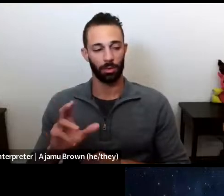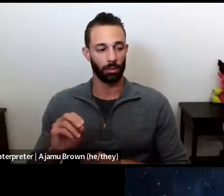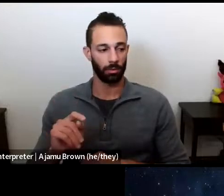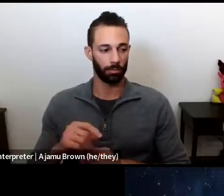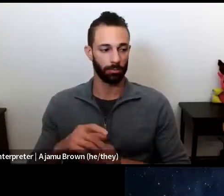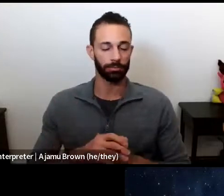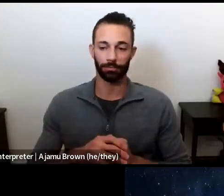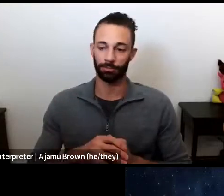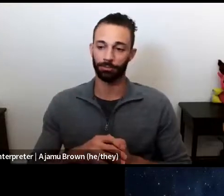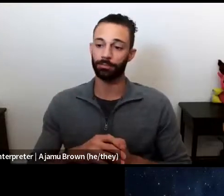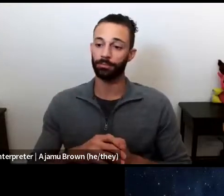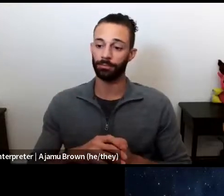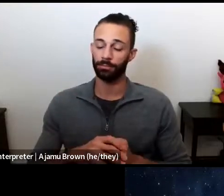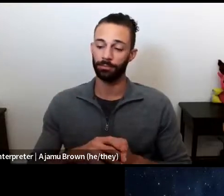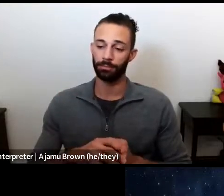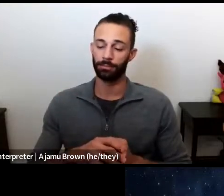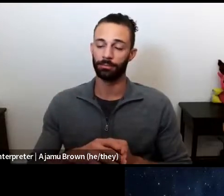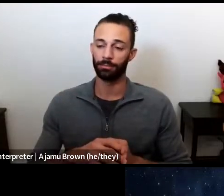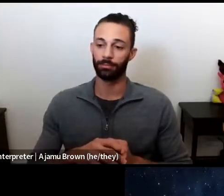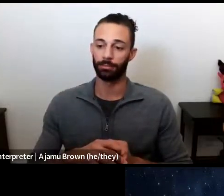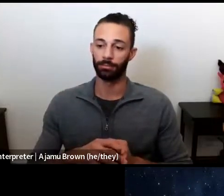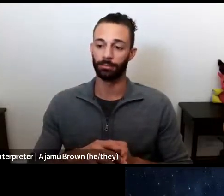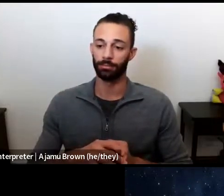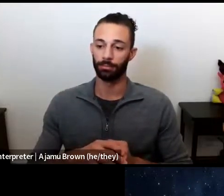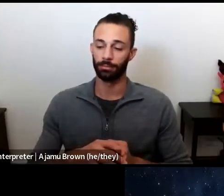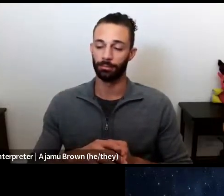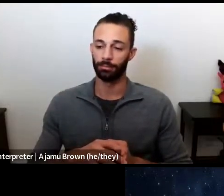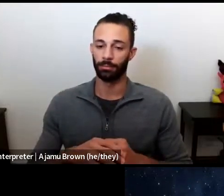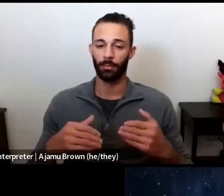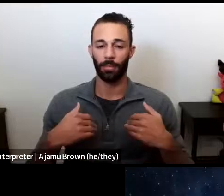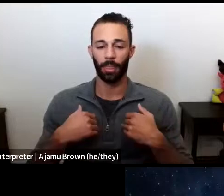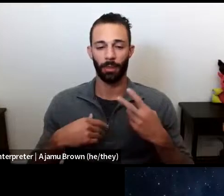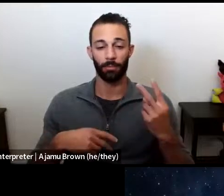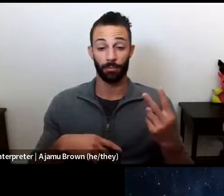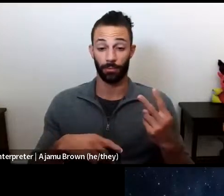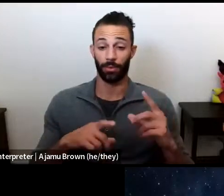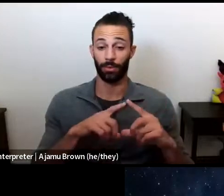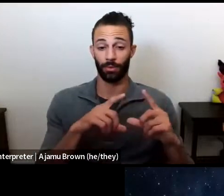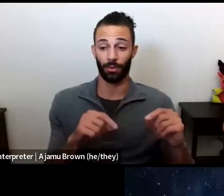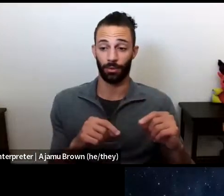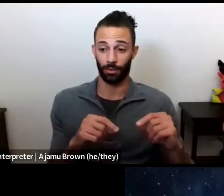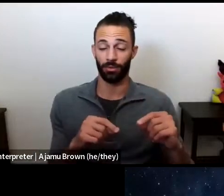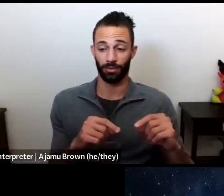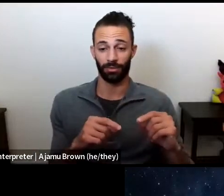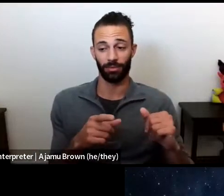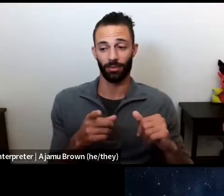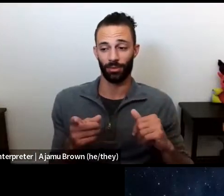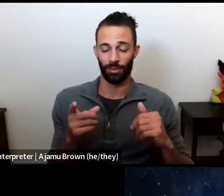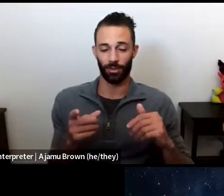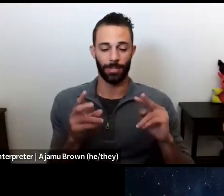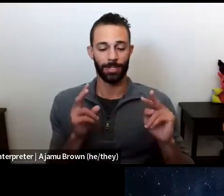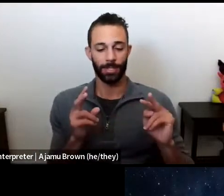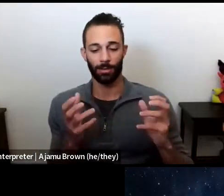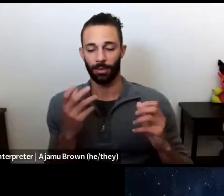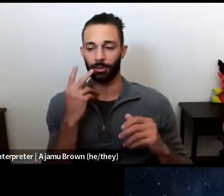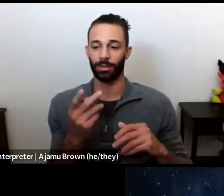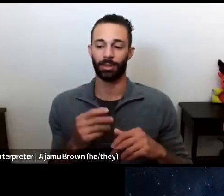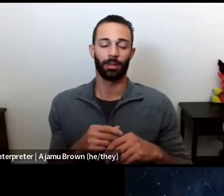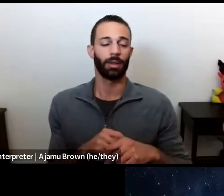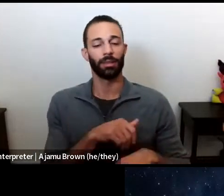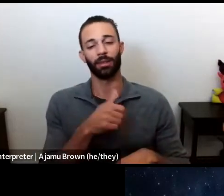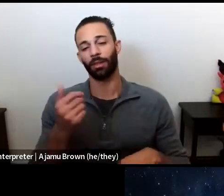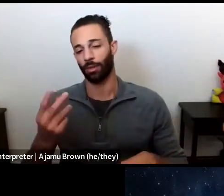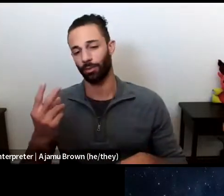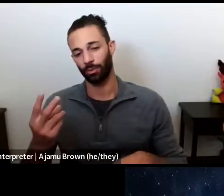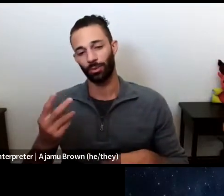So, yeah, where I left off is there's two cards that y'all really wanted to see, and the other two feel